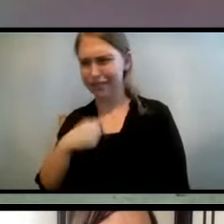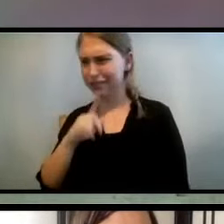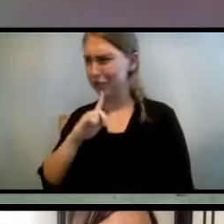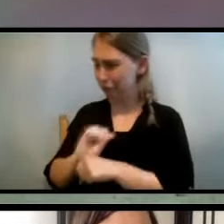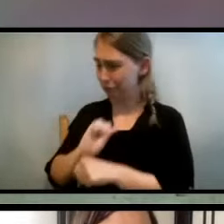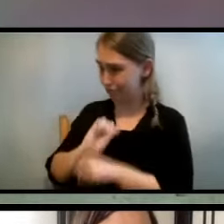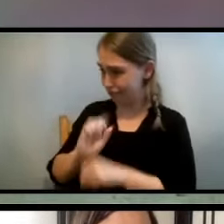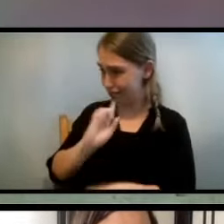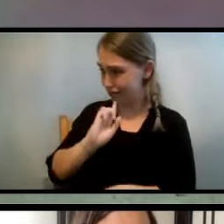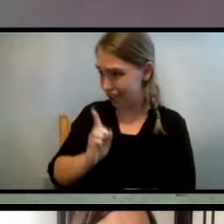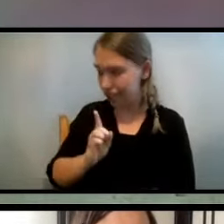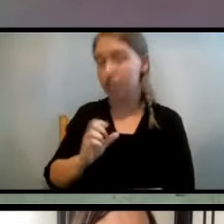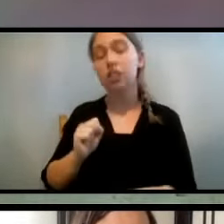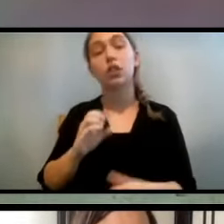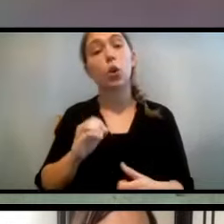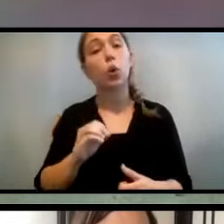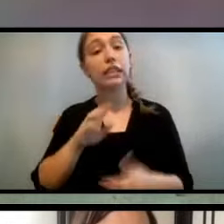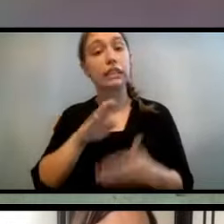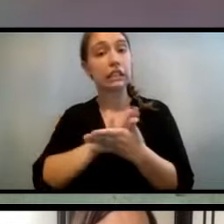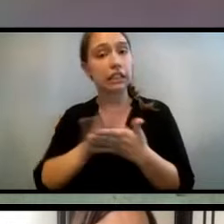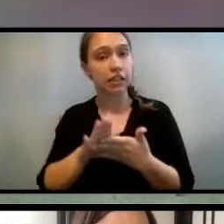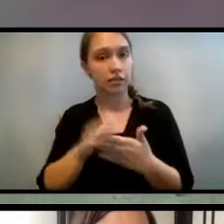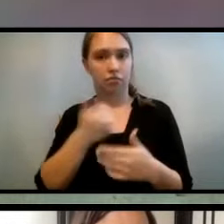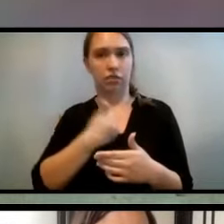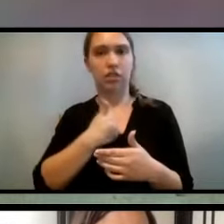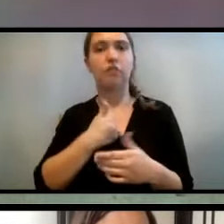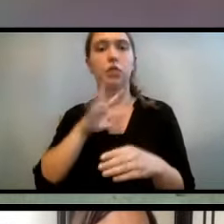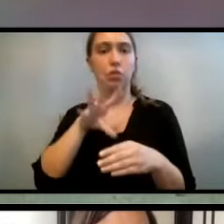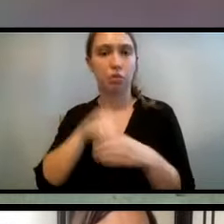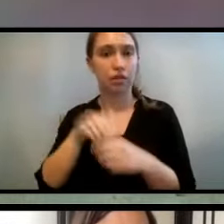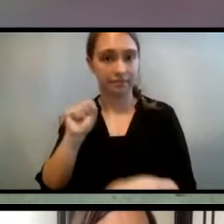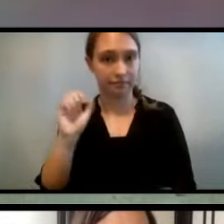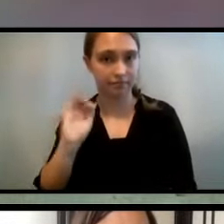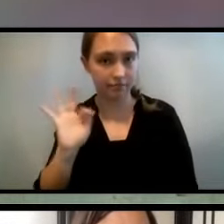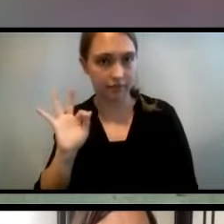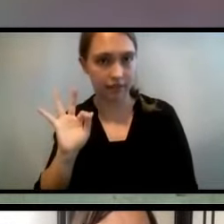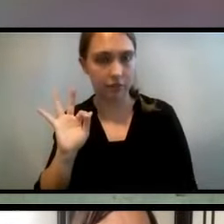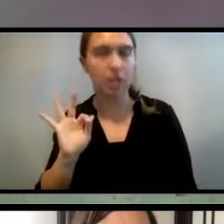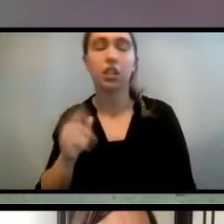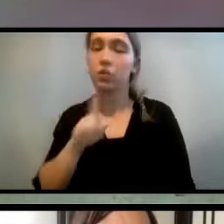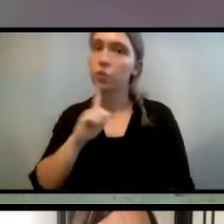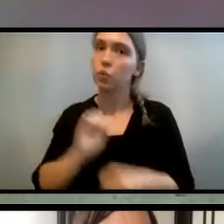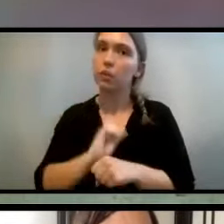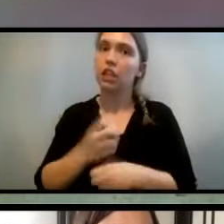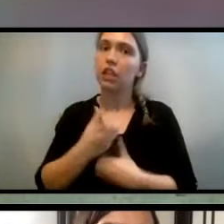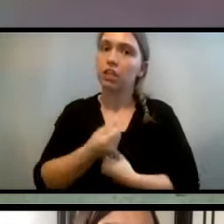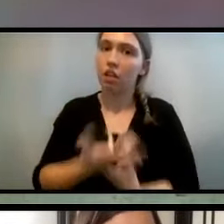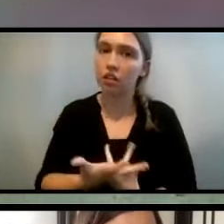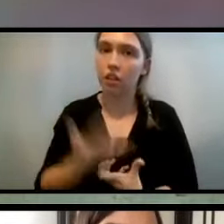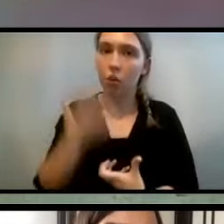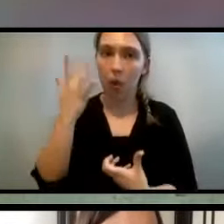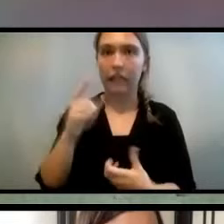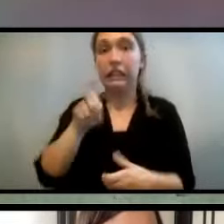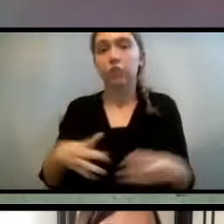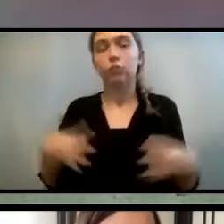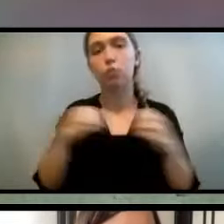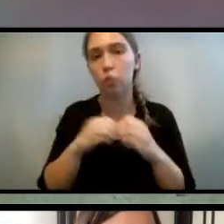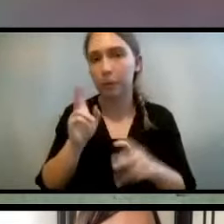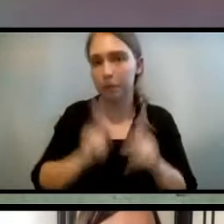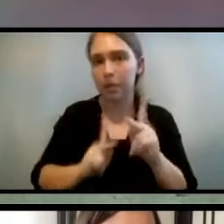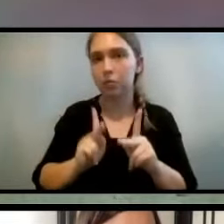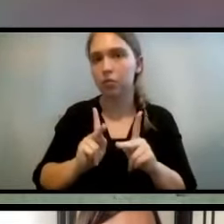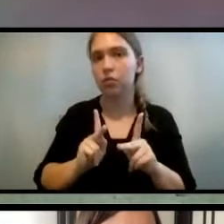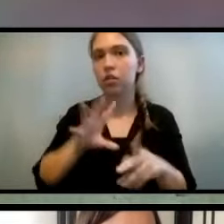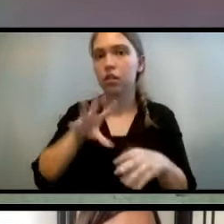it's nice to be in that position, but it's a little exhausting because I feel like we still need more people, still need more